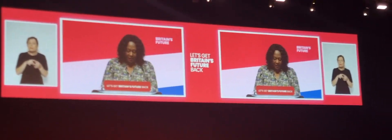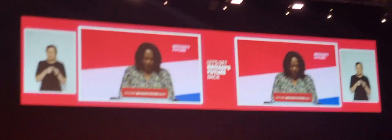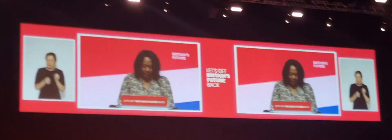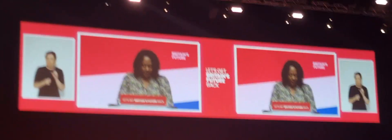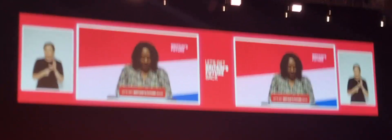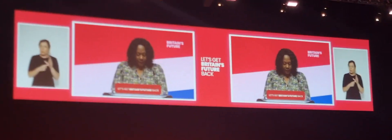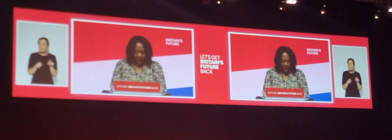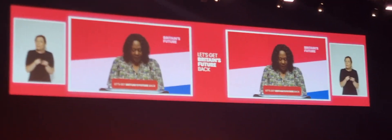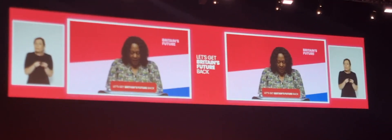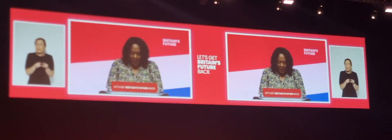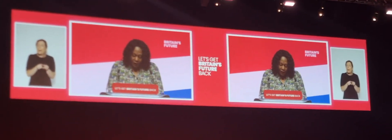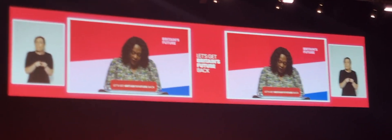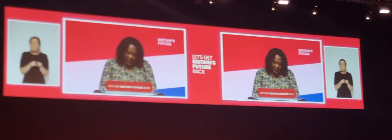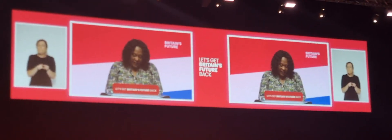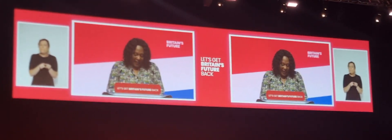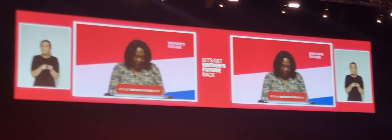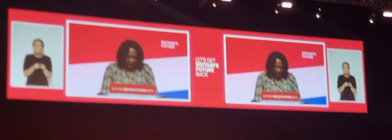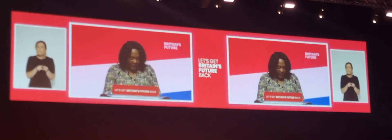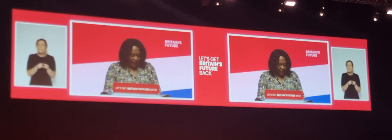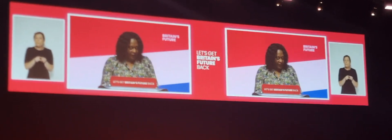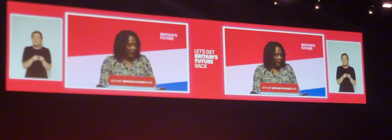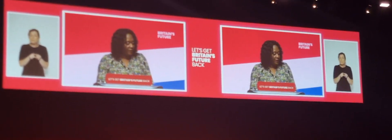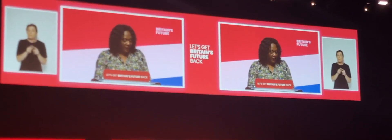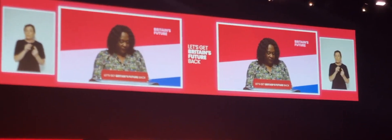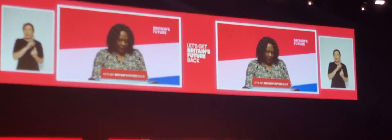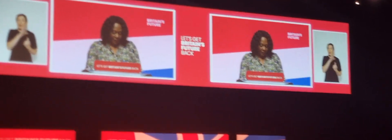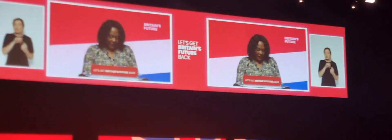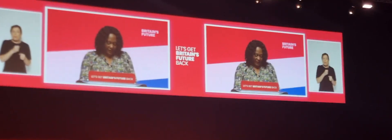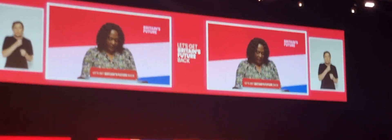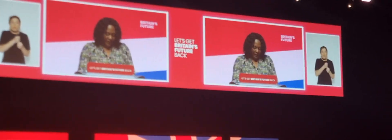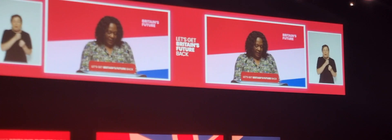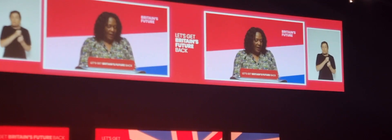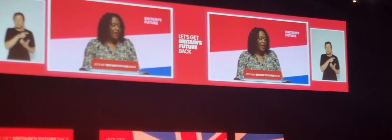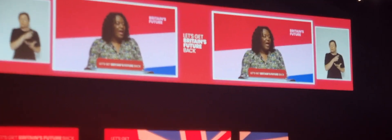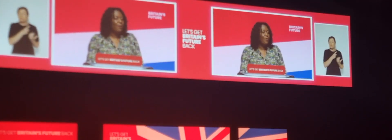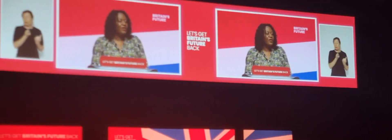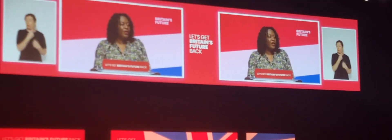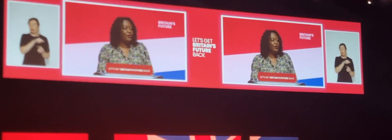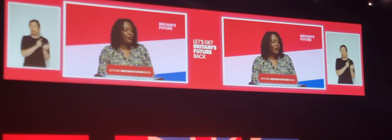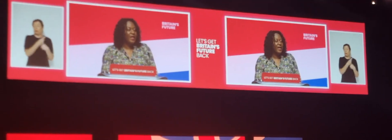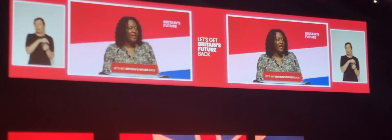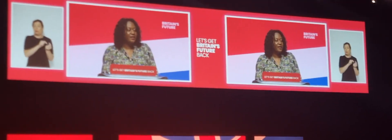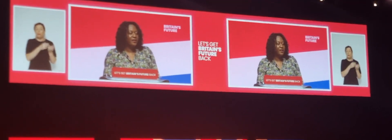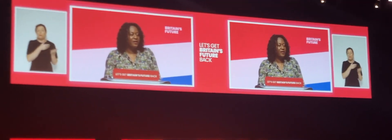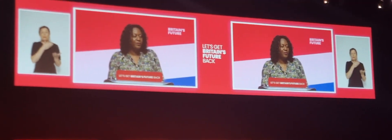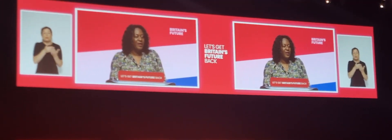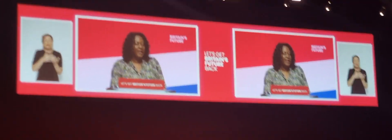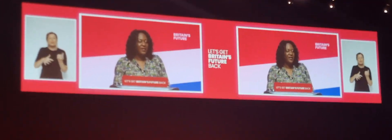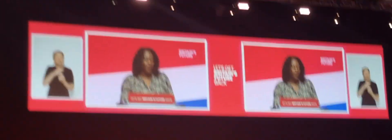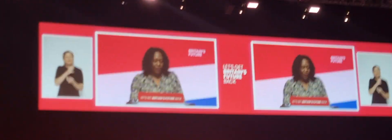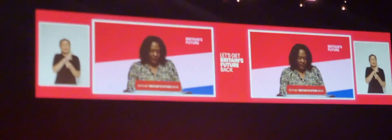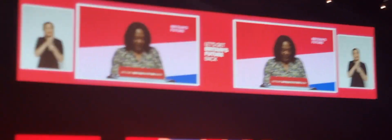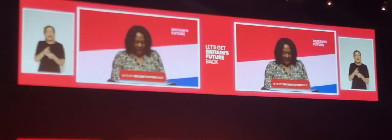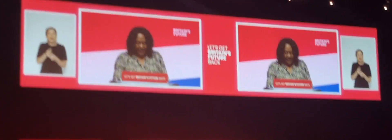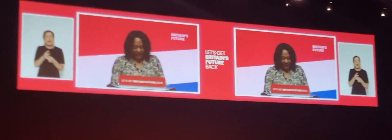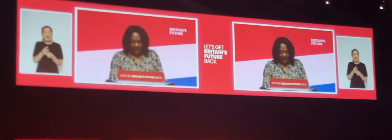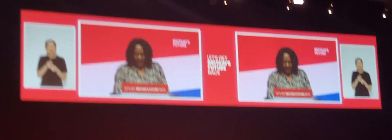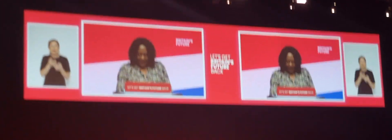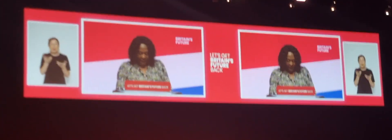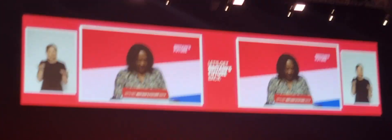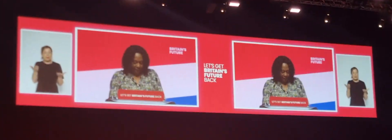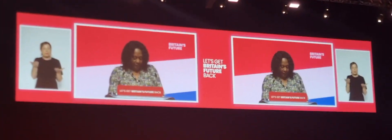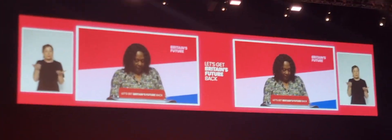their life. And under this chaotic Conservative government, our social care system is on